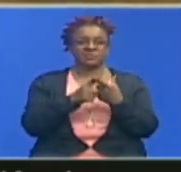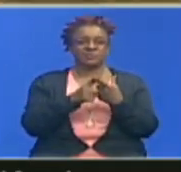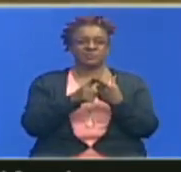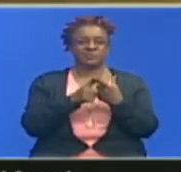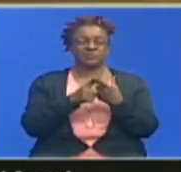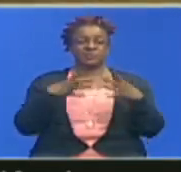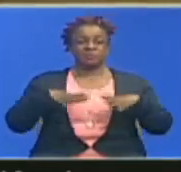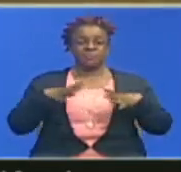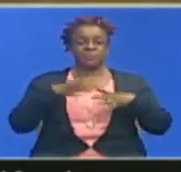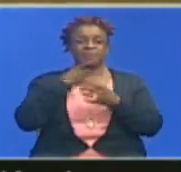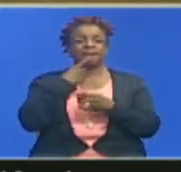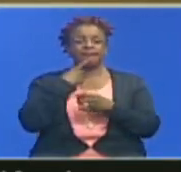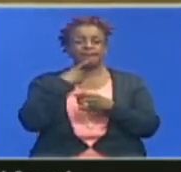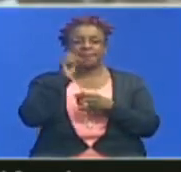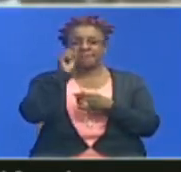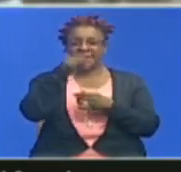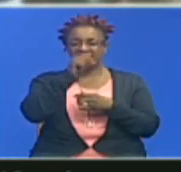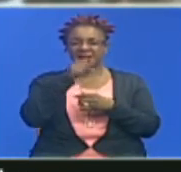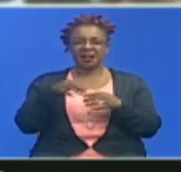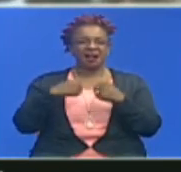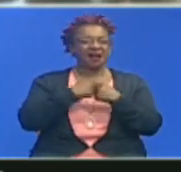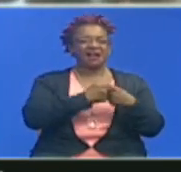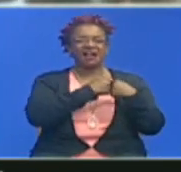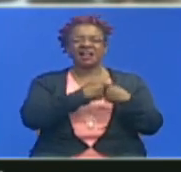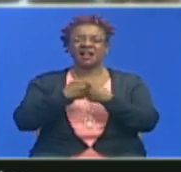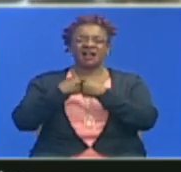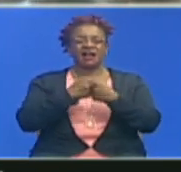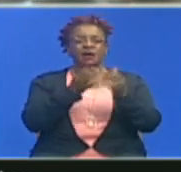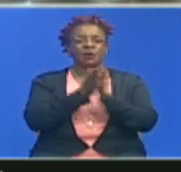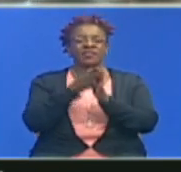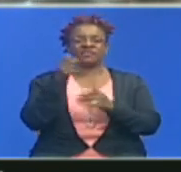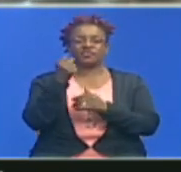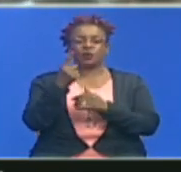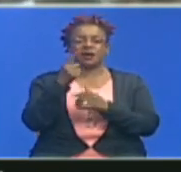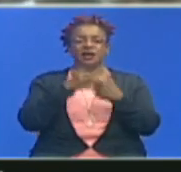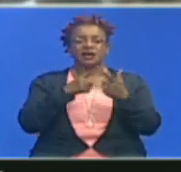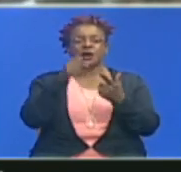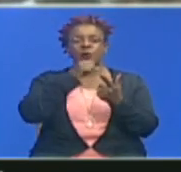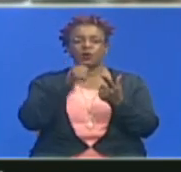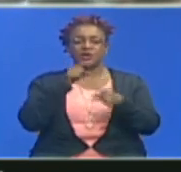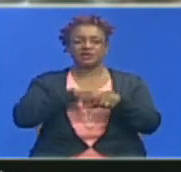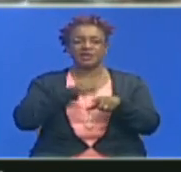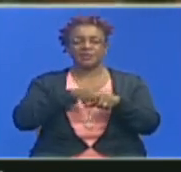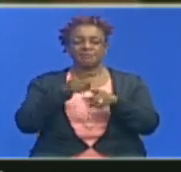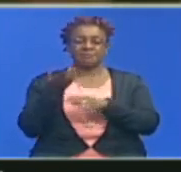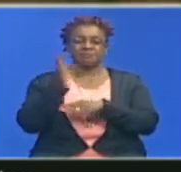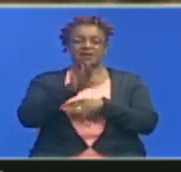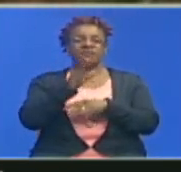Witnesses say the pig picked a fight with 51-year-old Wikili Fwerunga Mamai immediately it returned from